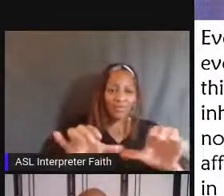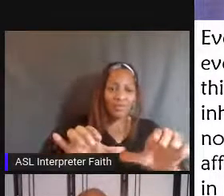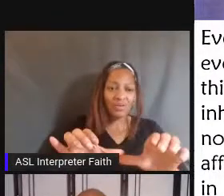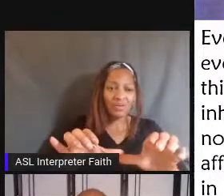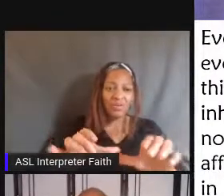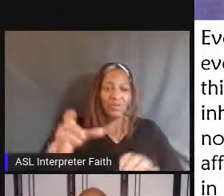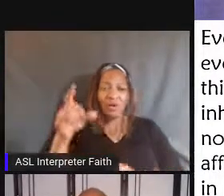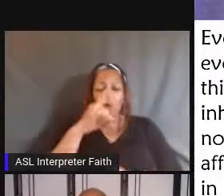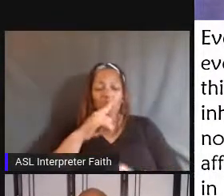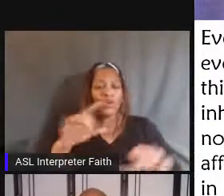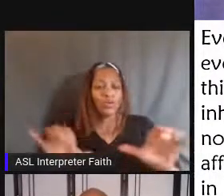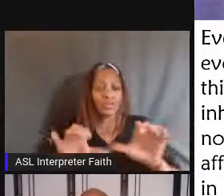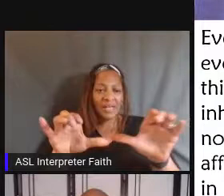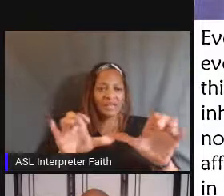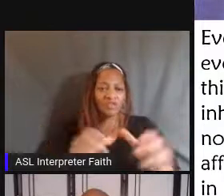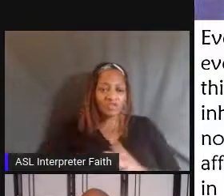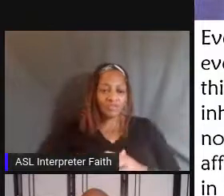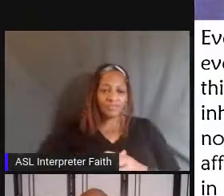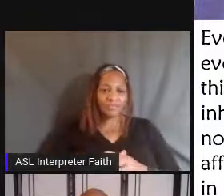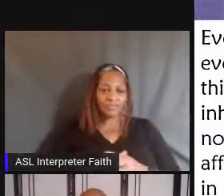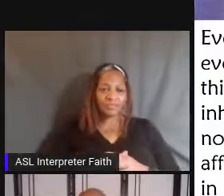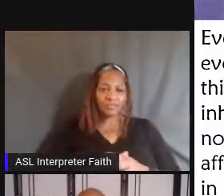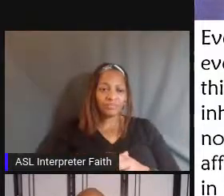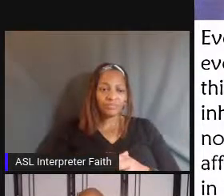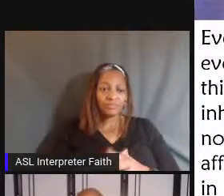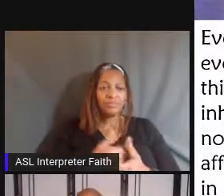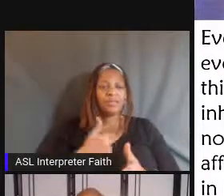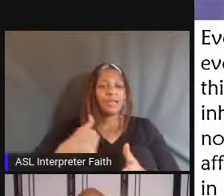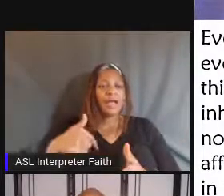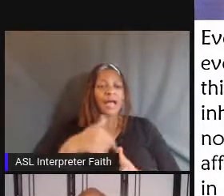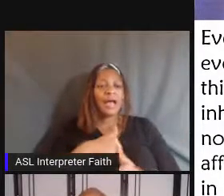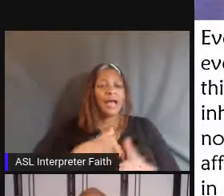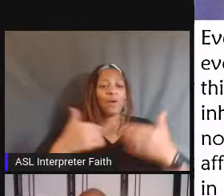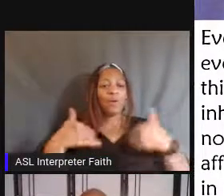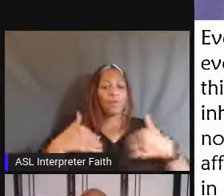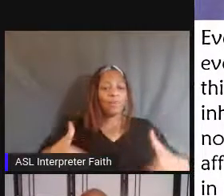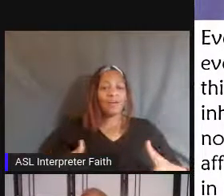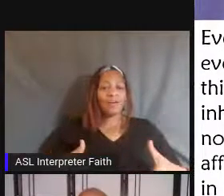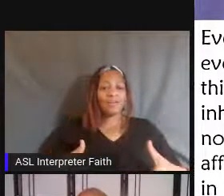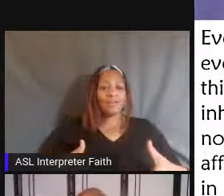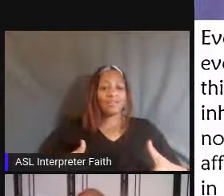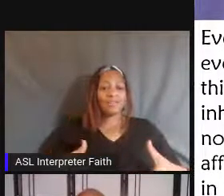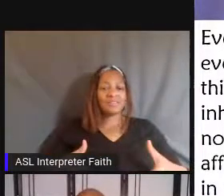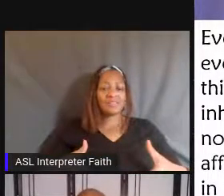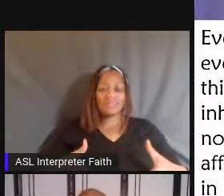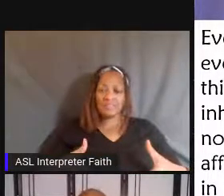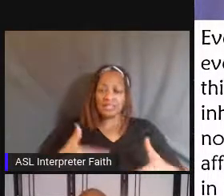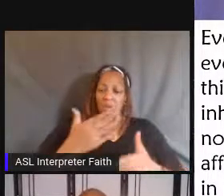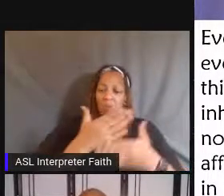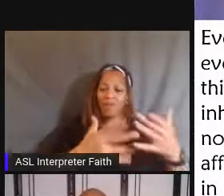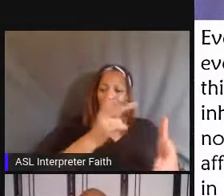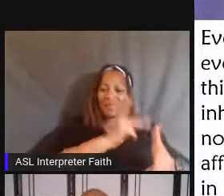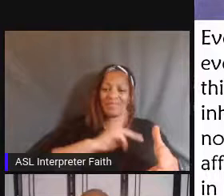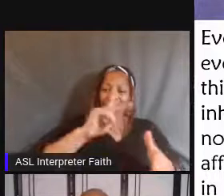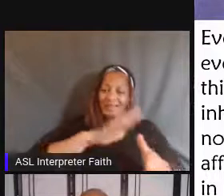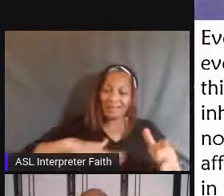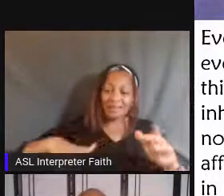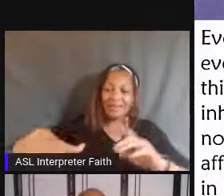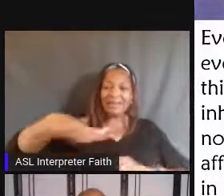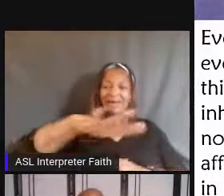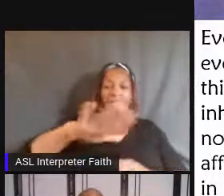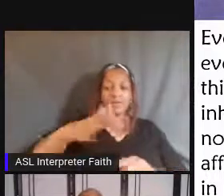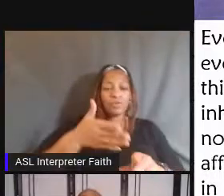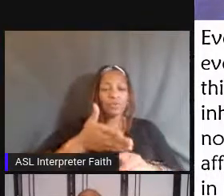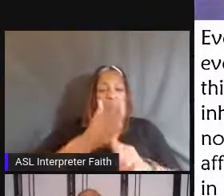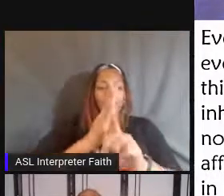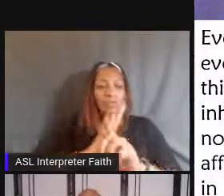false action. Our body is part of the kingdom of God. Therefore, there is